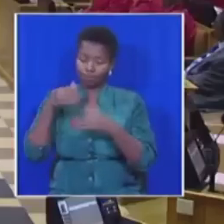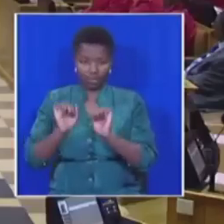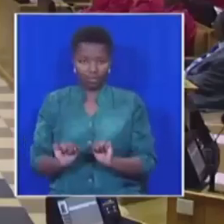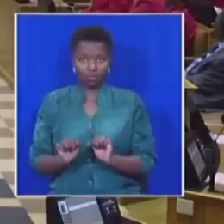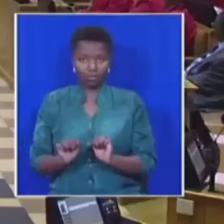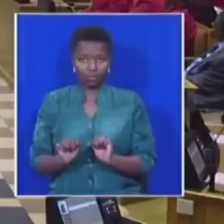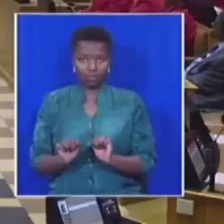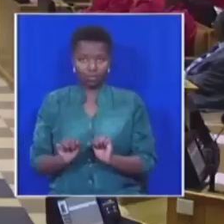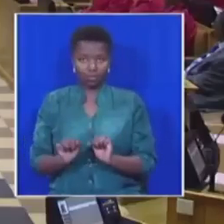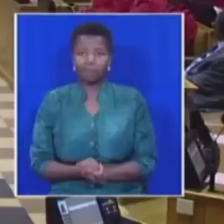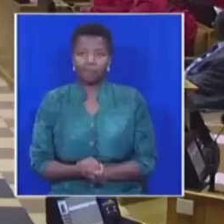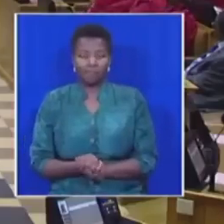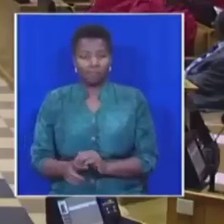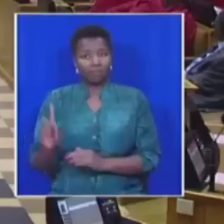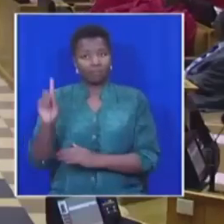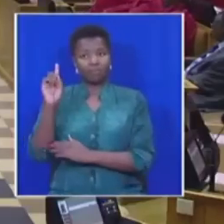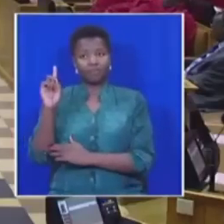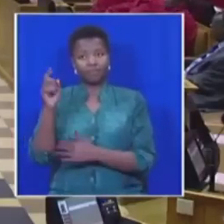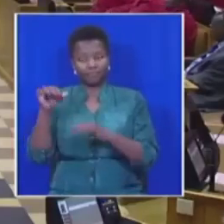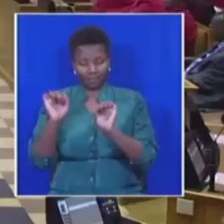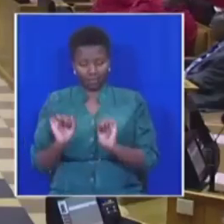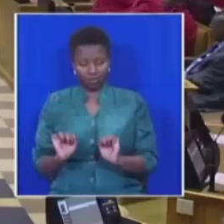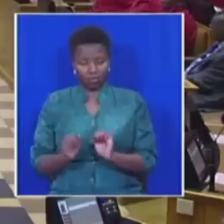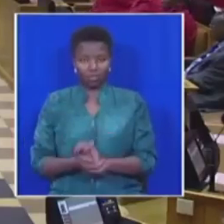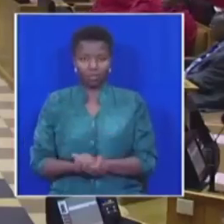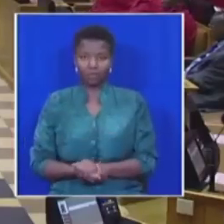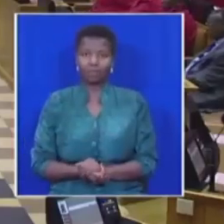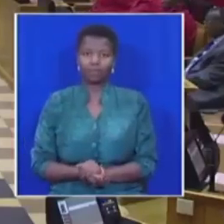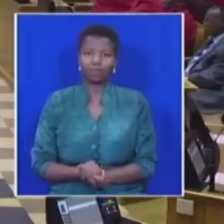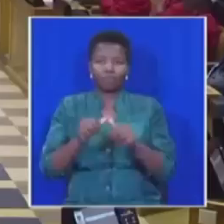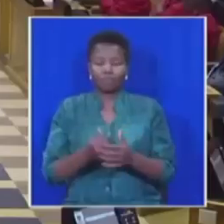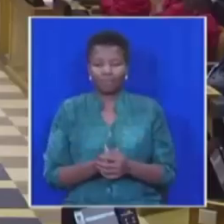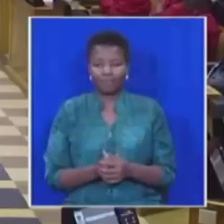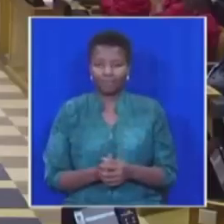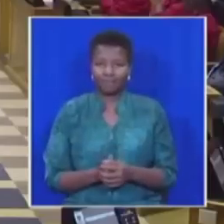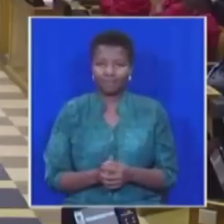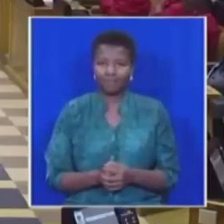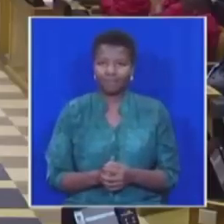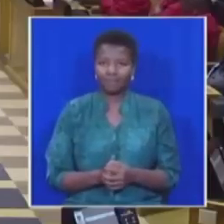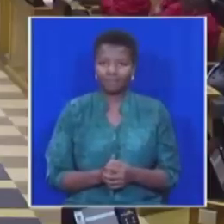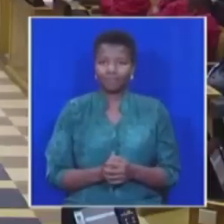Order, Chair. No, point of order. Yes, yes.